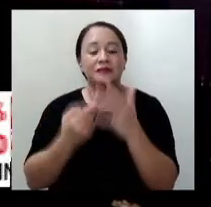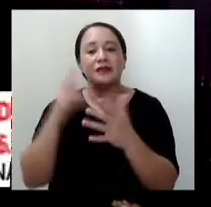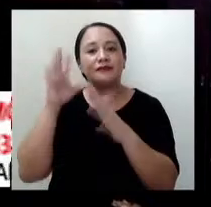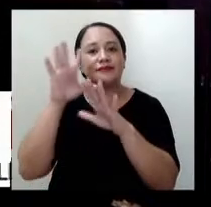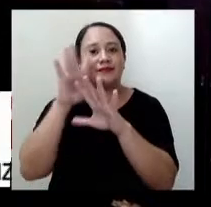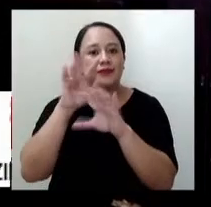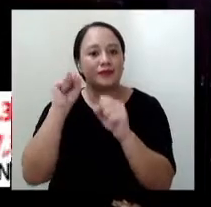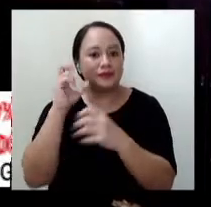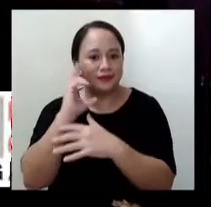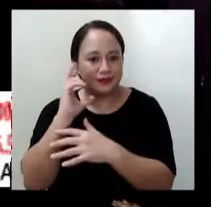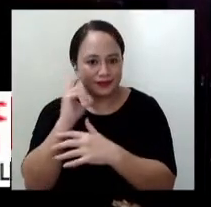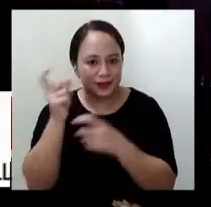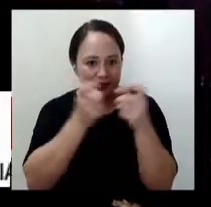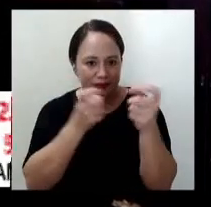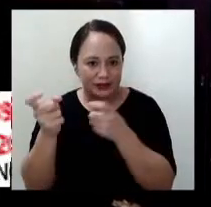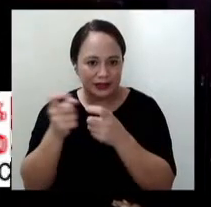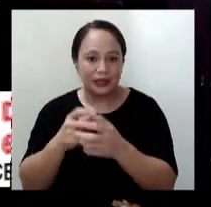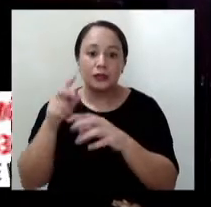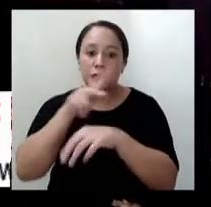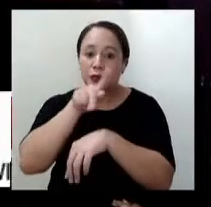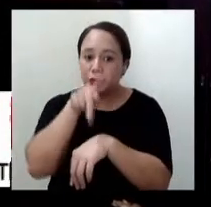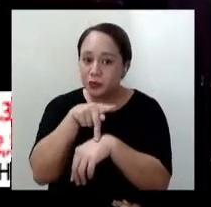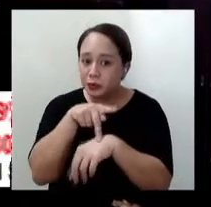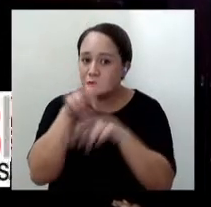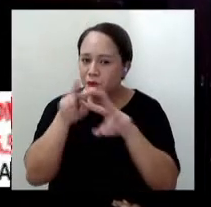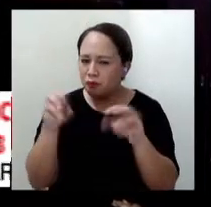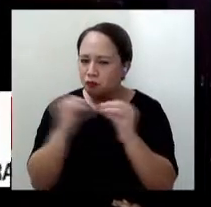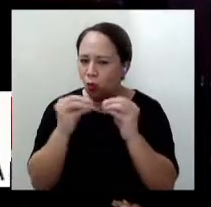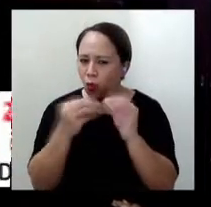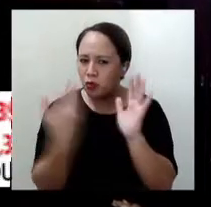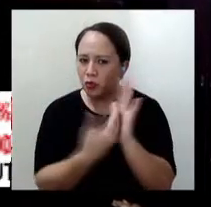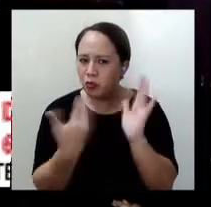administration. Investigate PH laid out more evidence